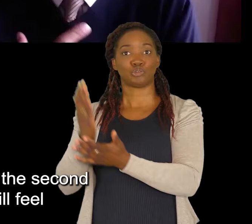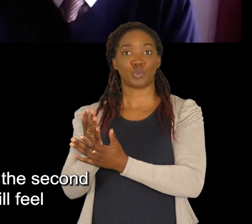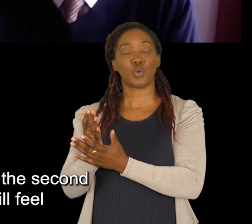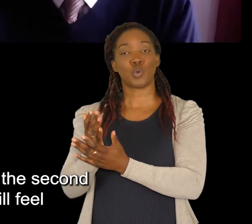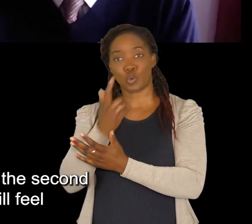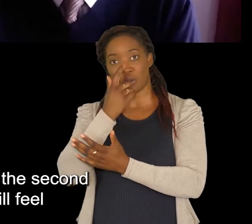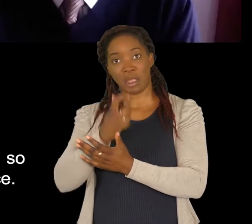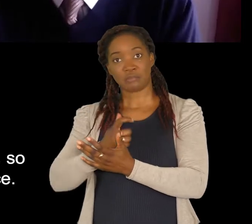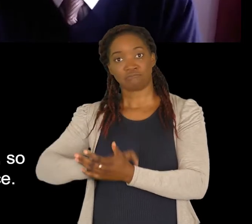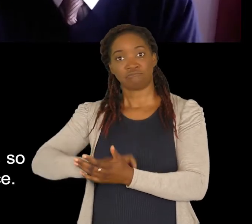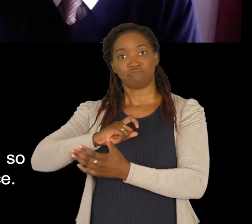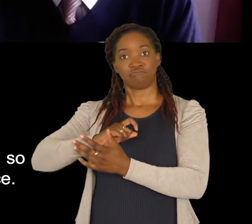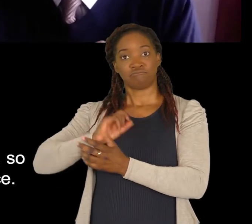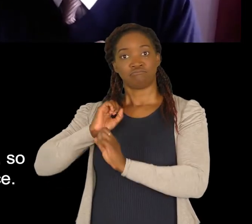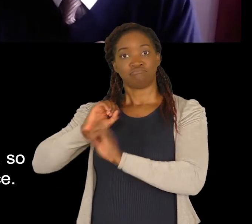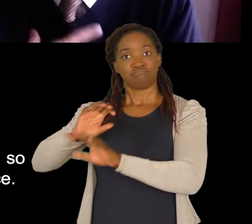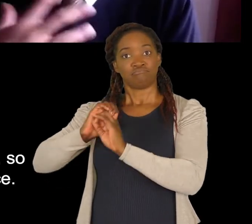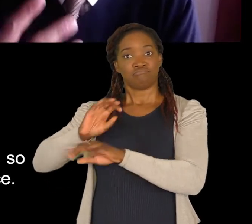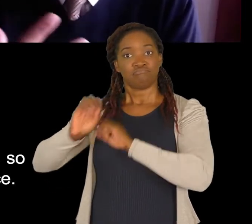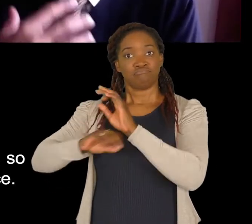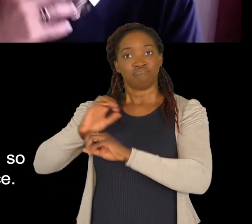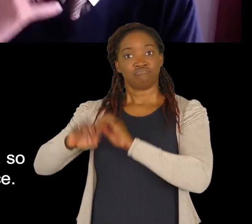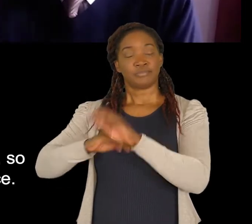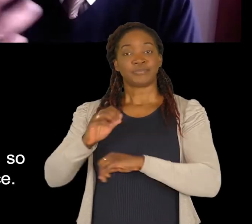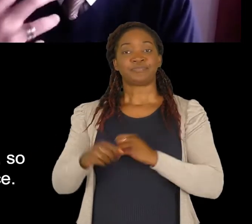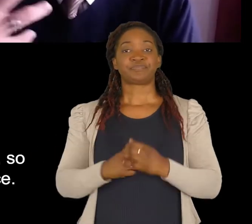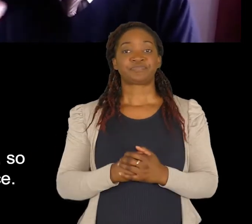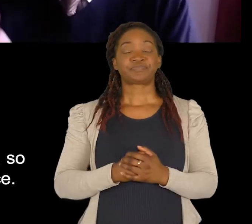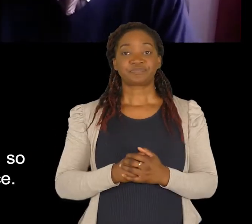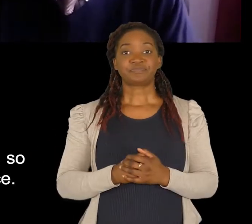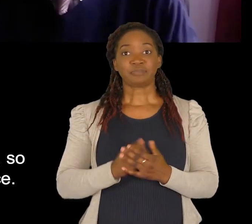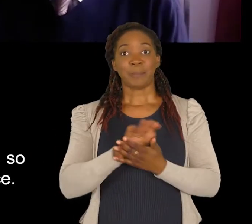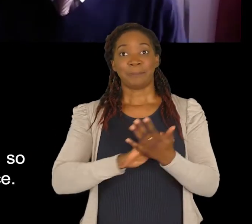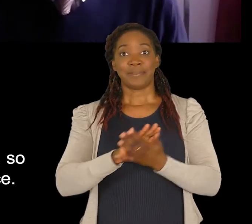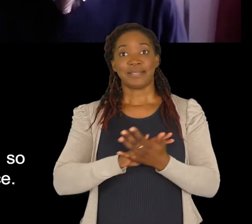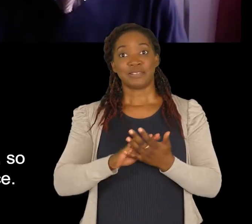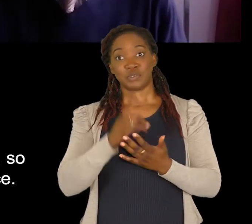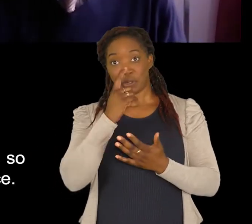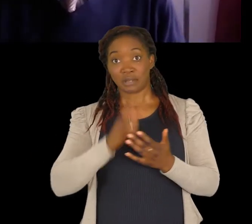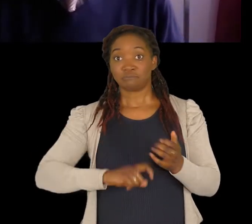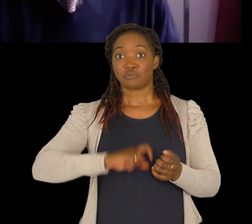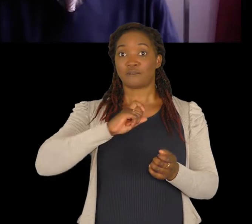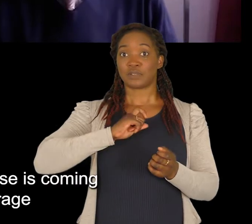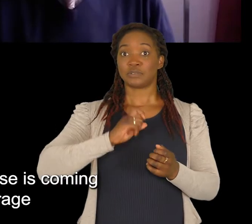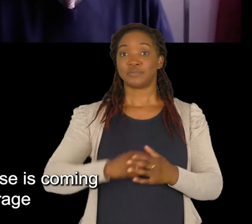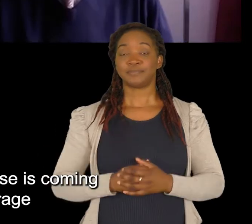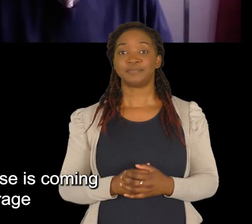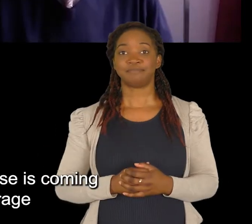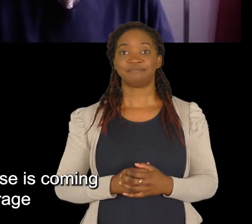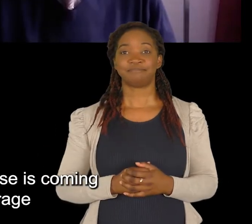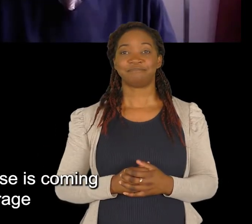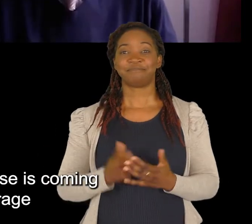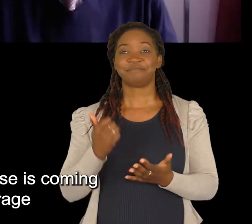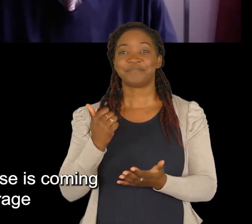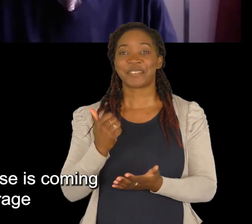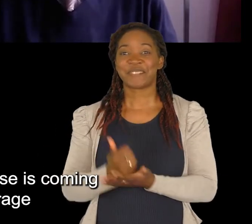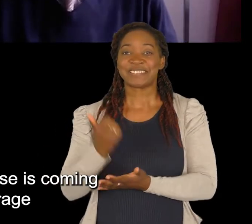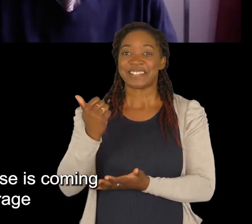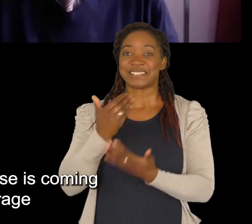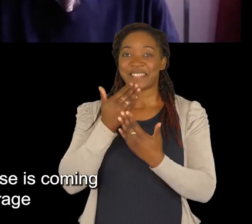that you still feel good within yourself about what you're doing, so you come across and project confidence. Fantastic, thank